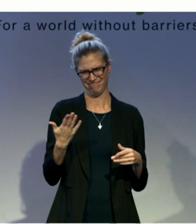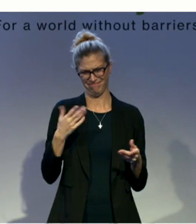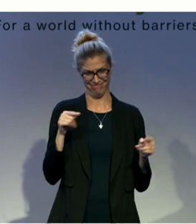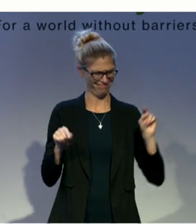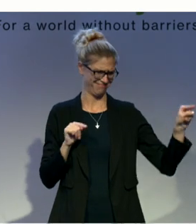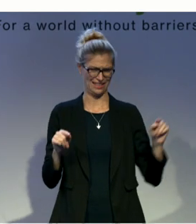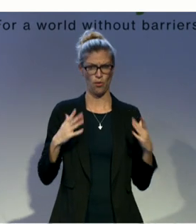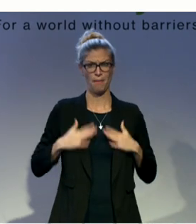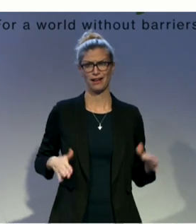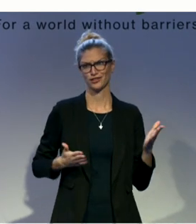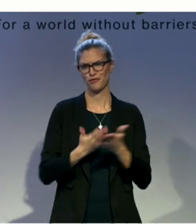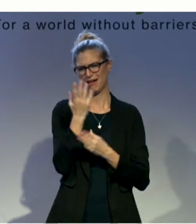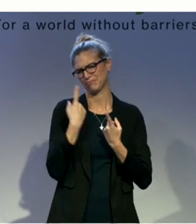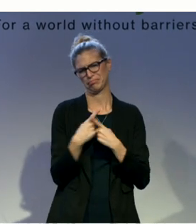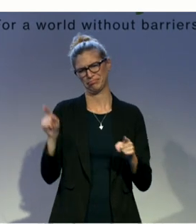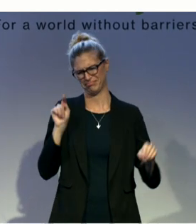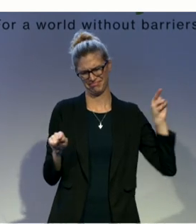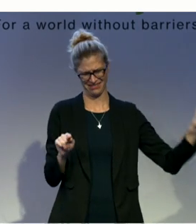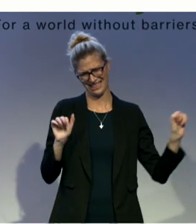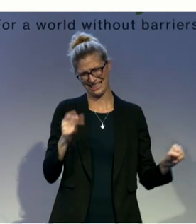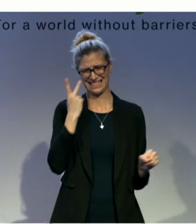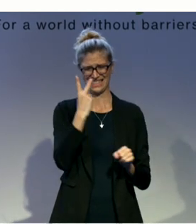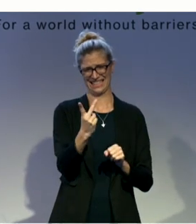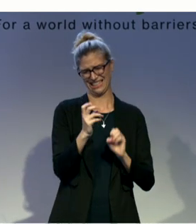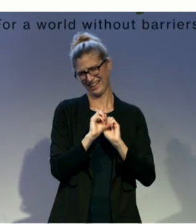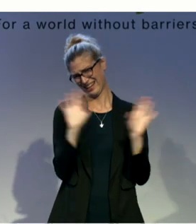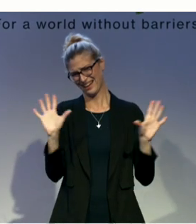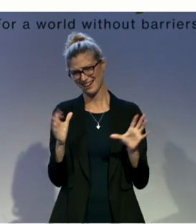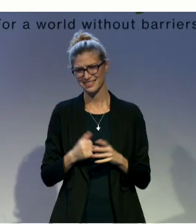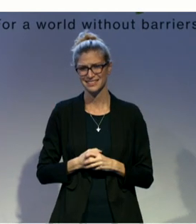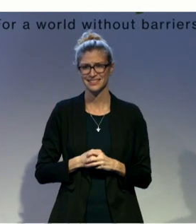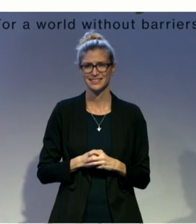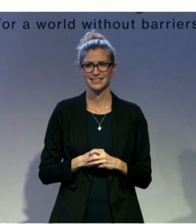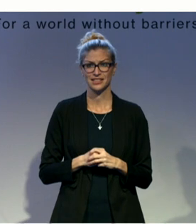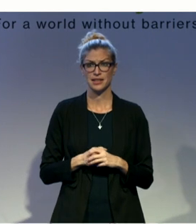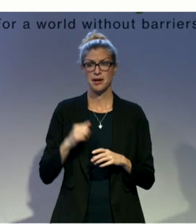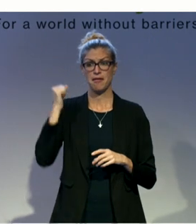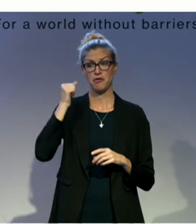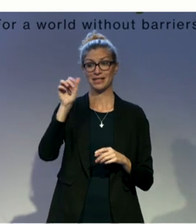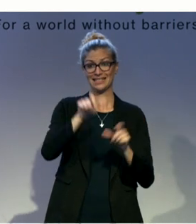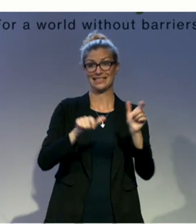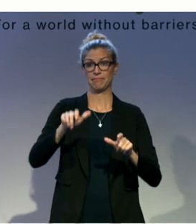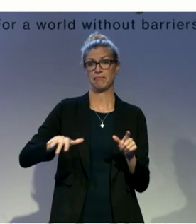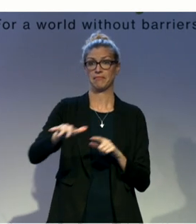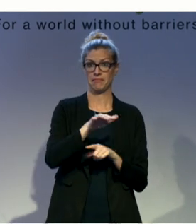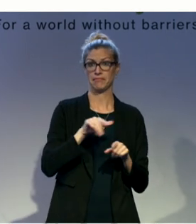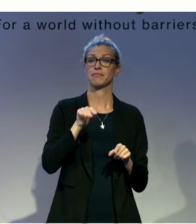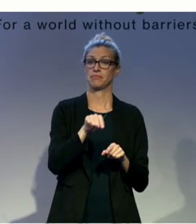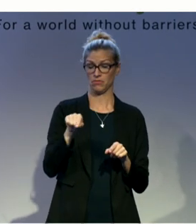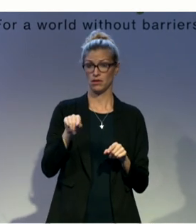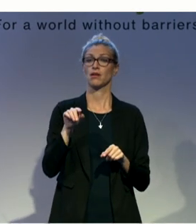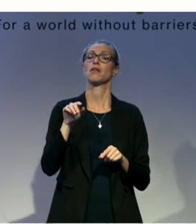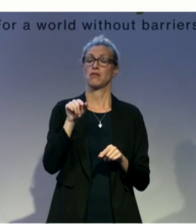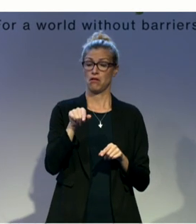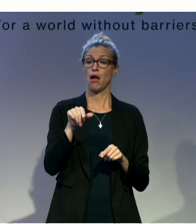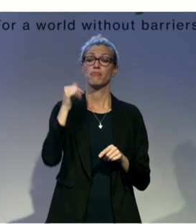with disabilities and all other people. The state of Bosnia and Herzegovina has ratified the UN Convention a